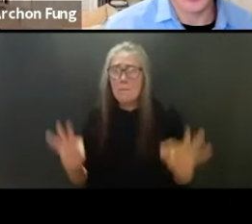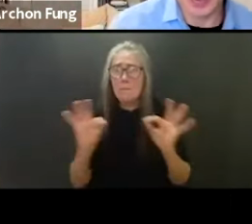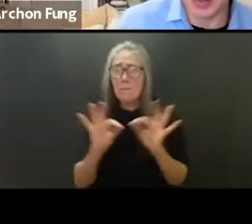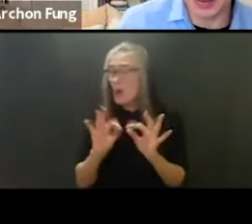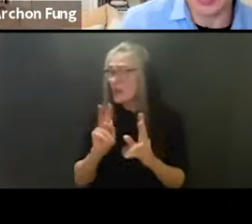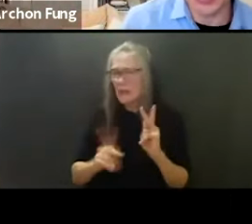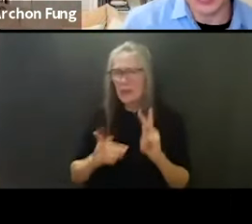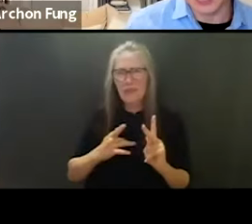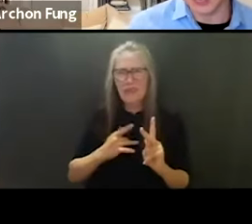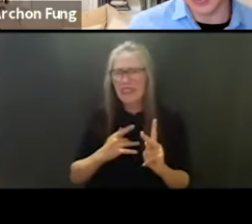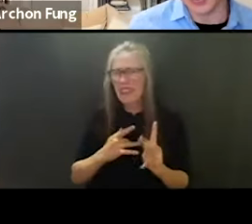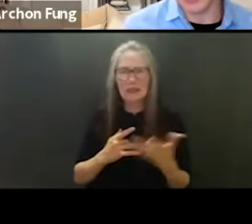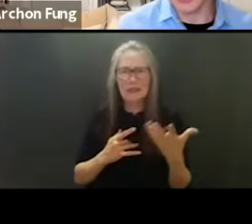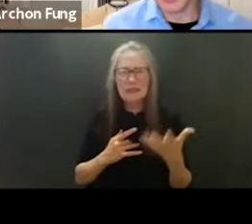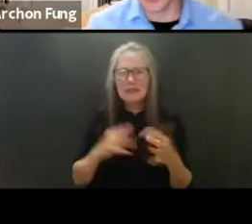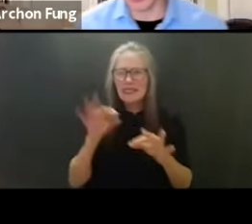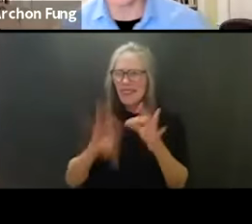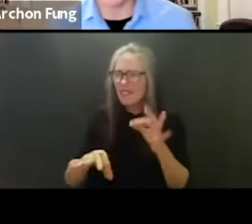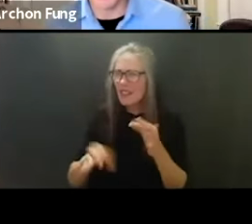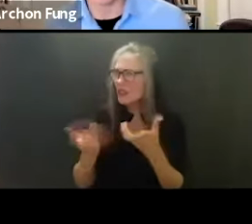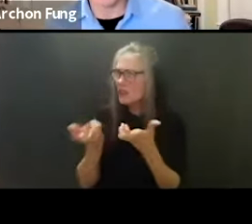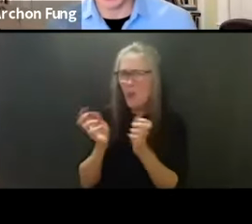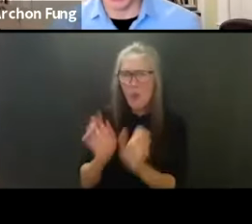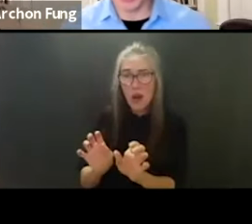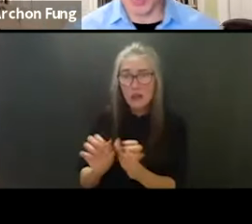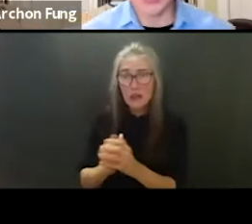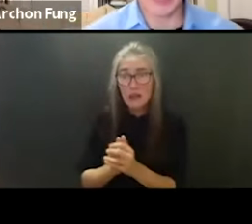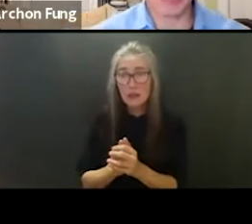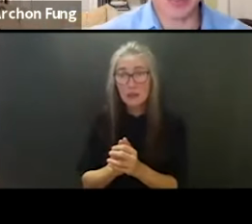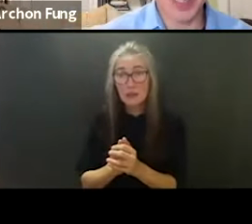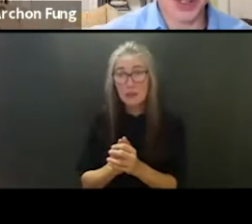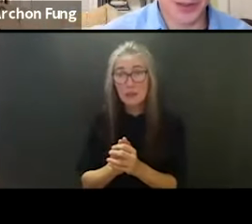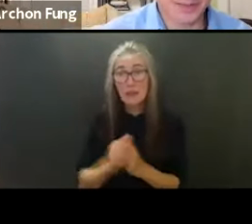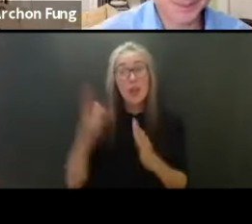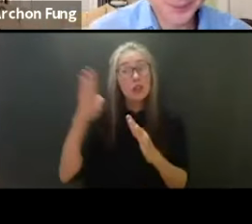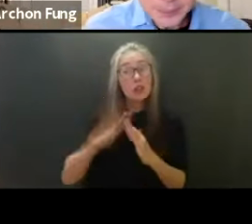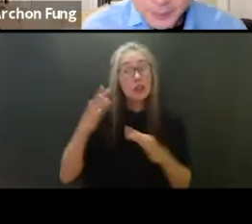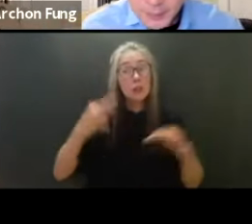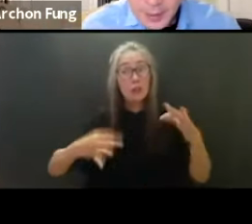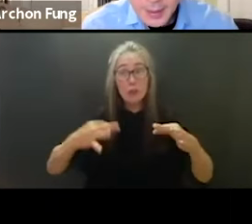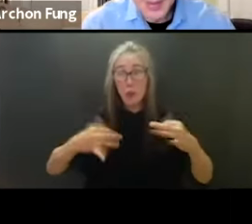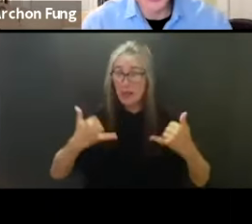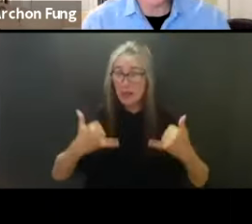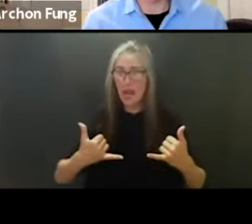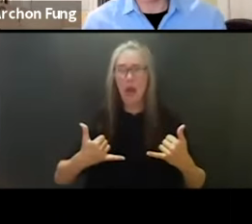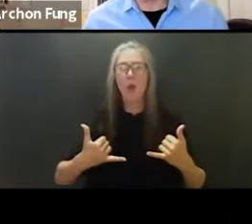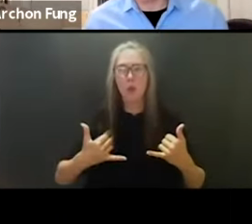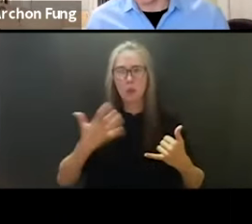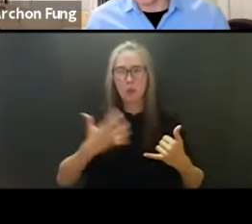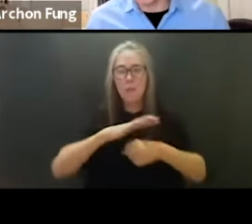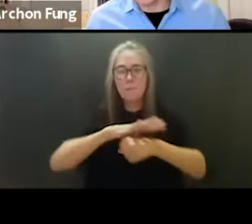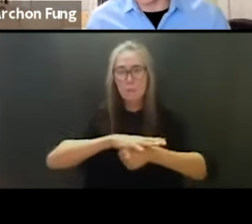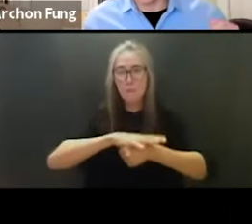years, in the 2000 election, of course, but then also right now especially. The Supreme